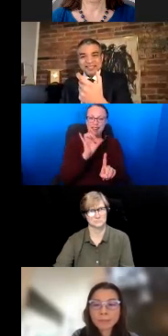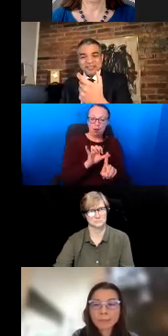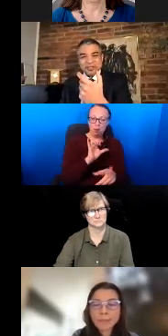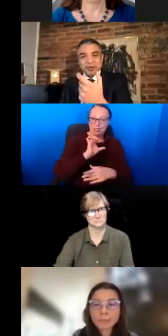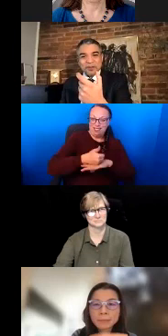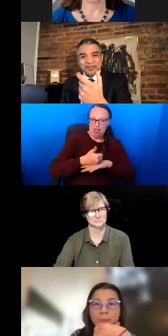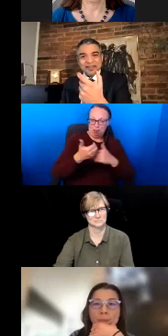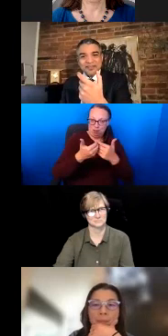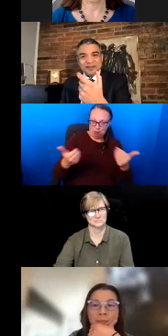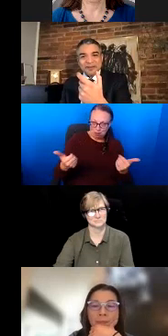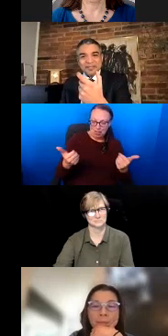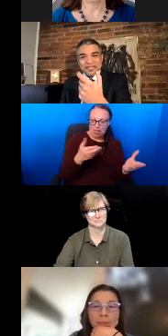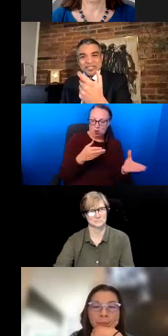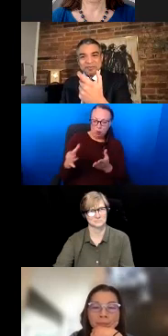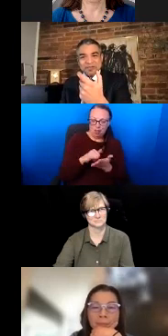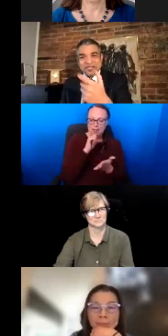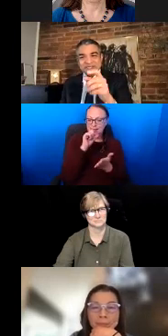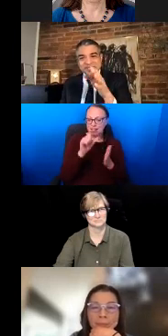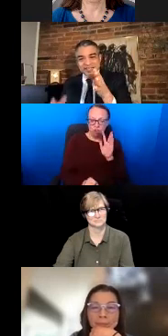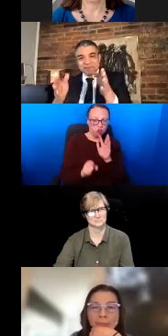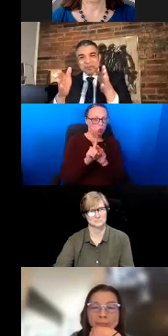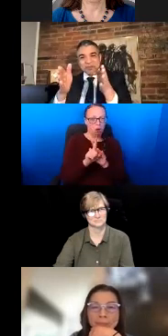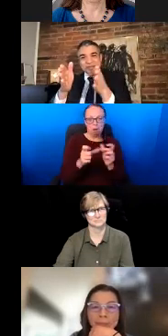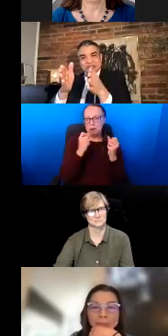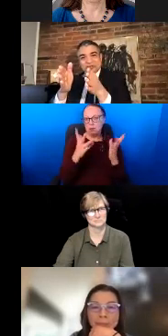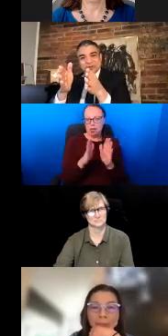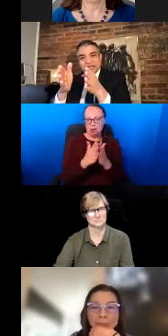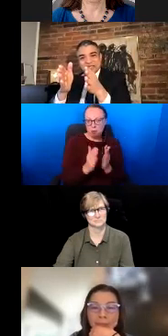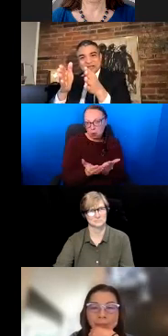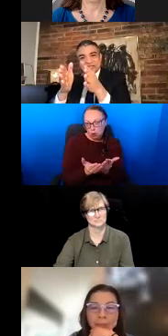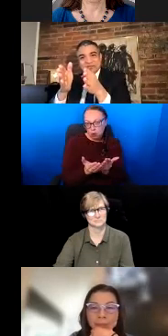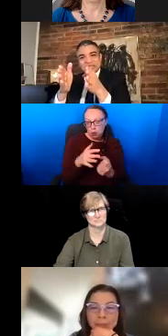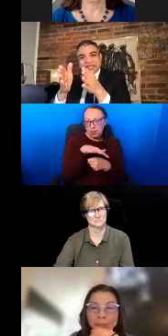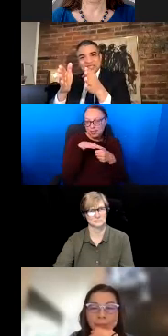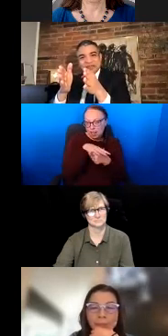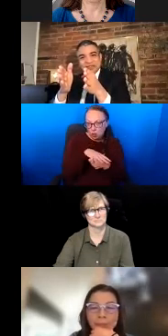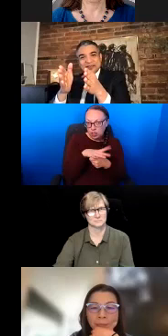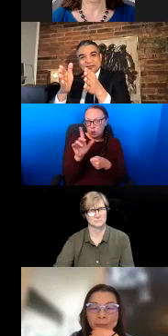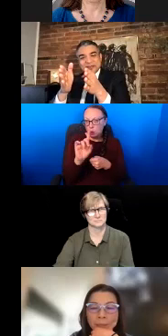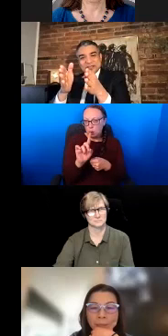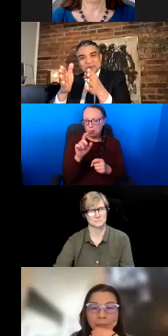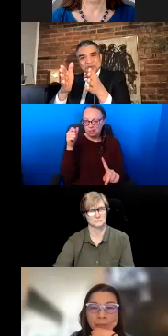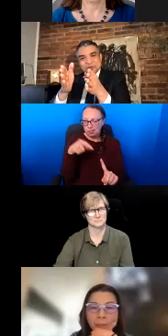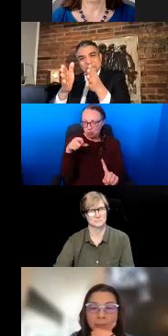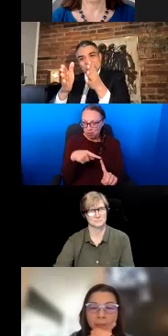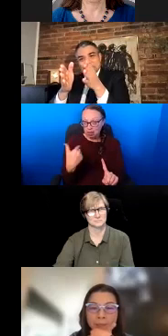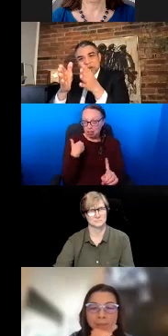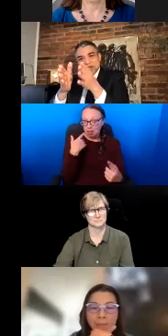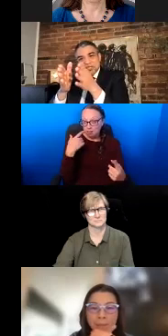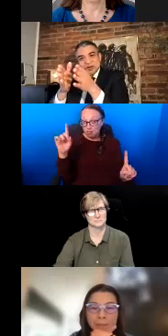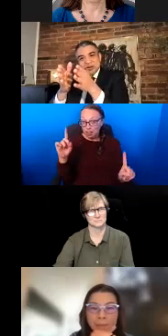doesn't show up in a lot of the textbooks, such that the region where we ended up stimulating and having a lot of effect was sort of a